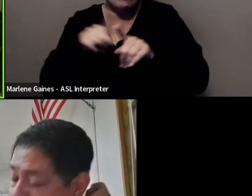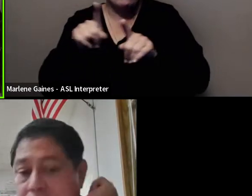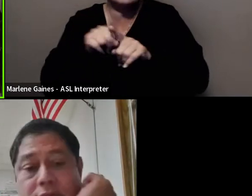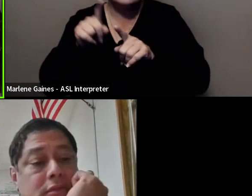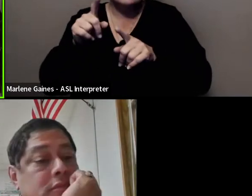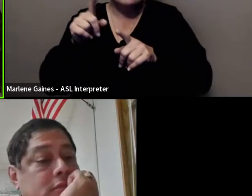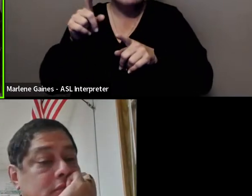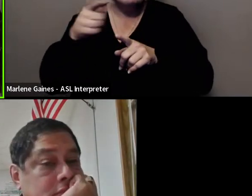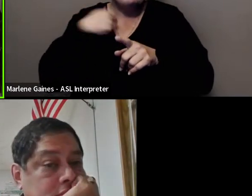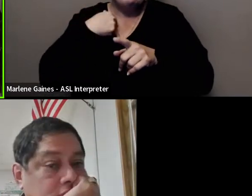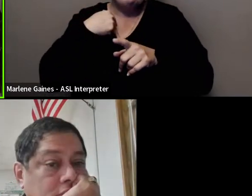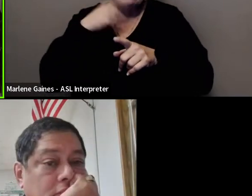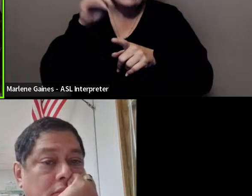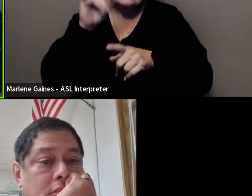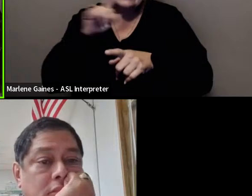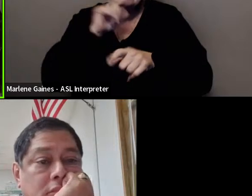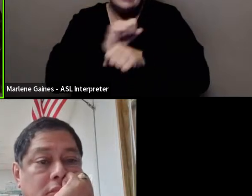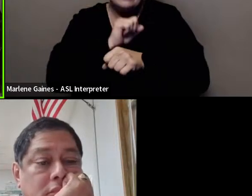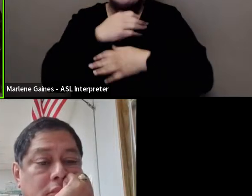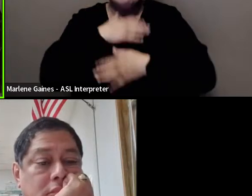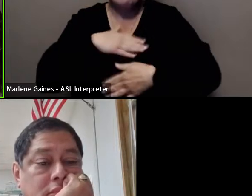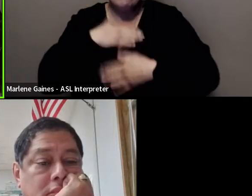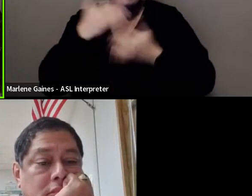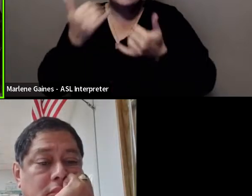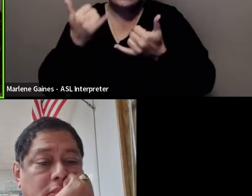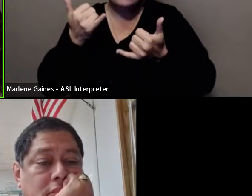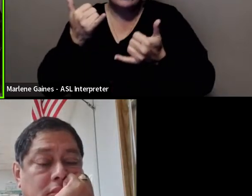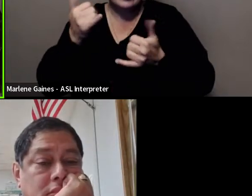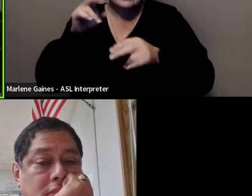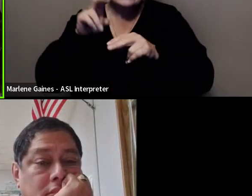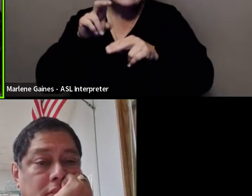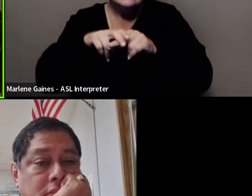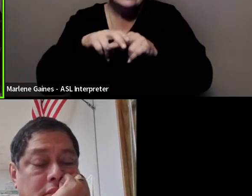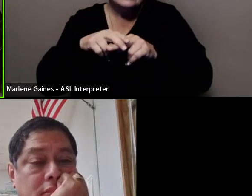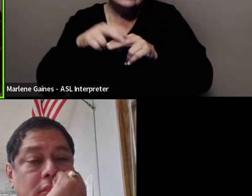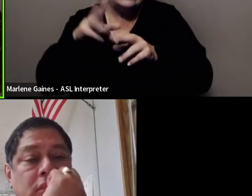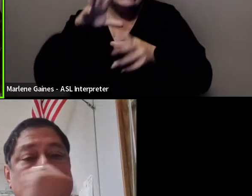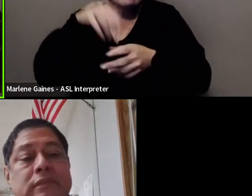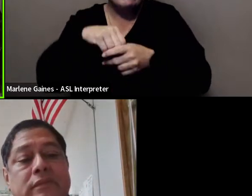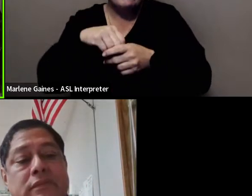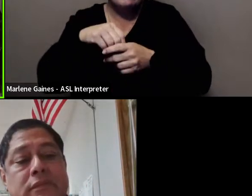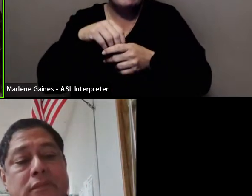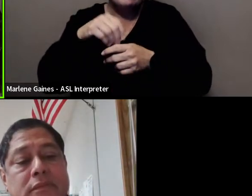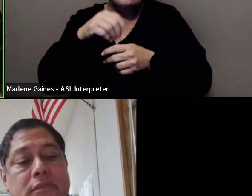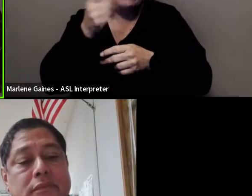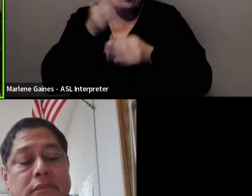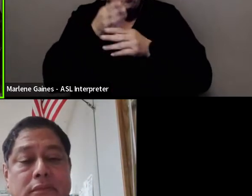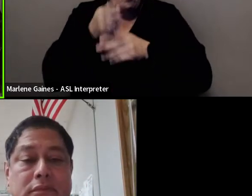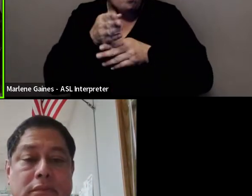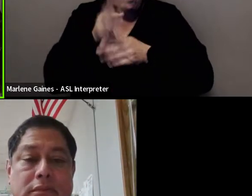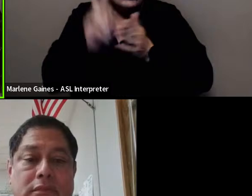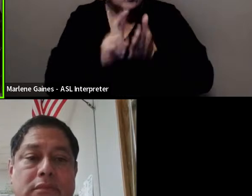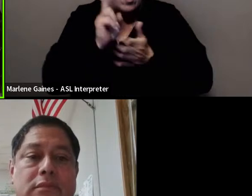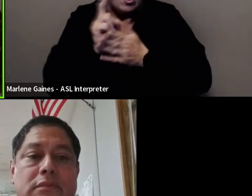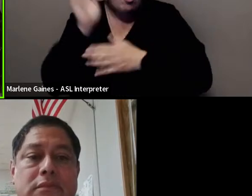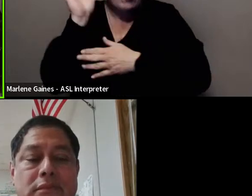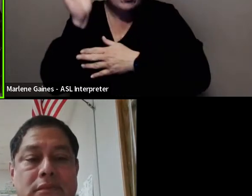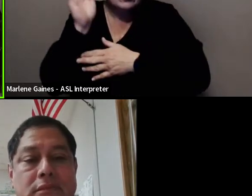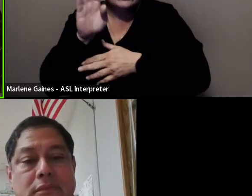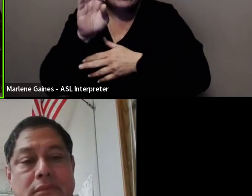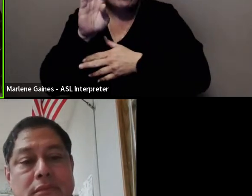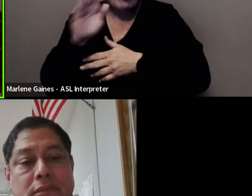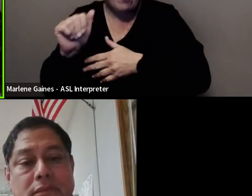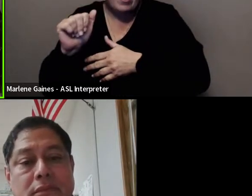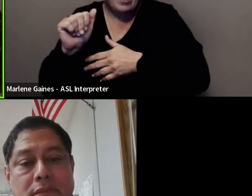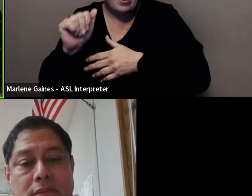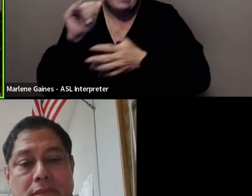I did actually enjoy today sitting through the just over 2-hour presentation of the Brown Act.